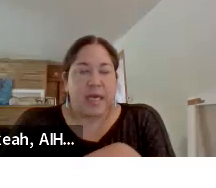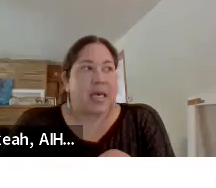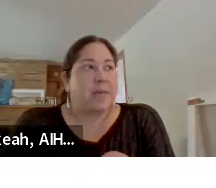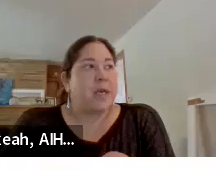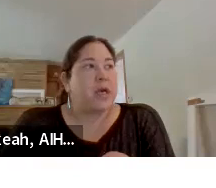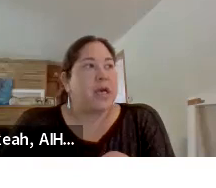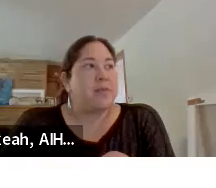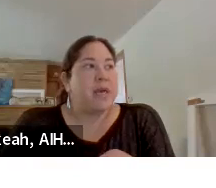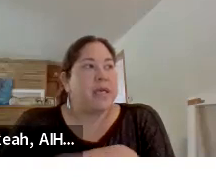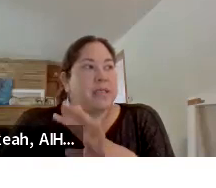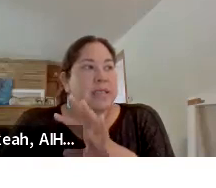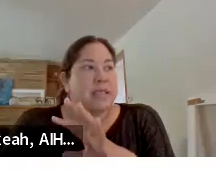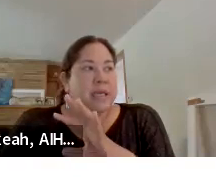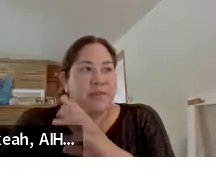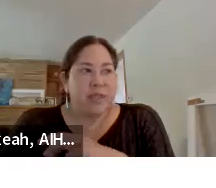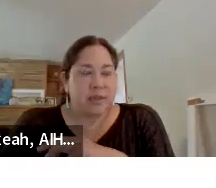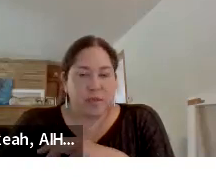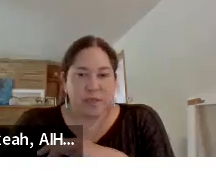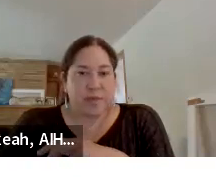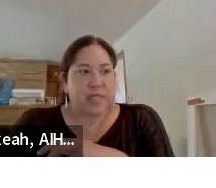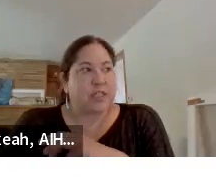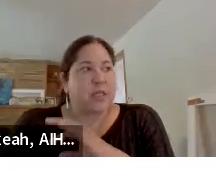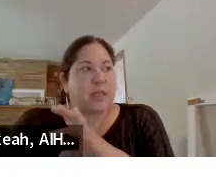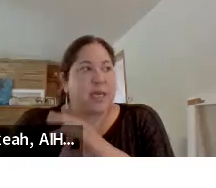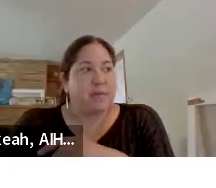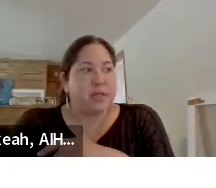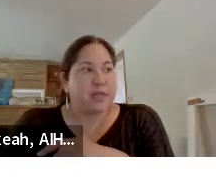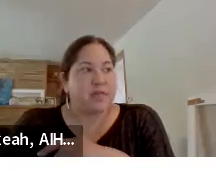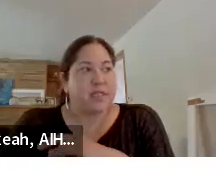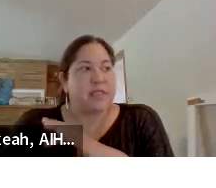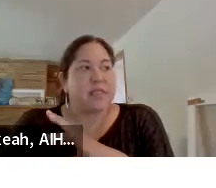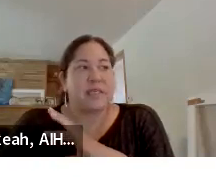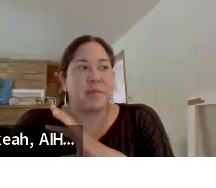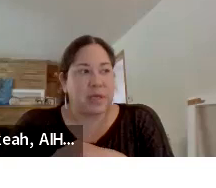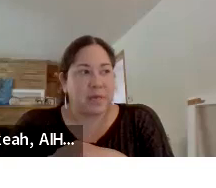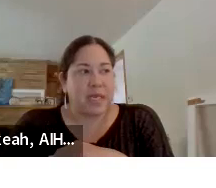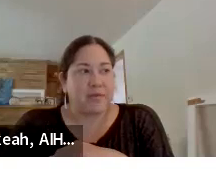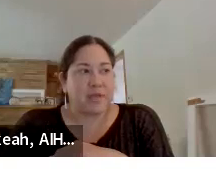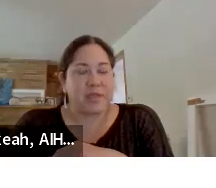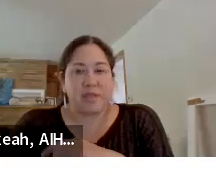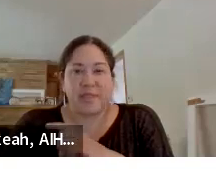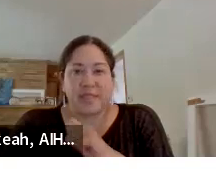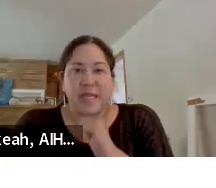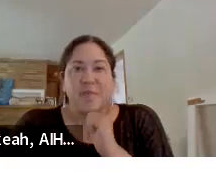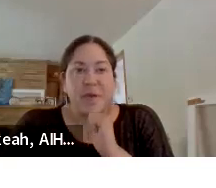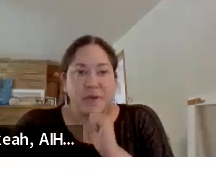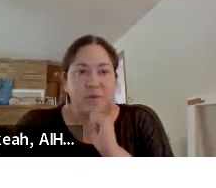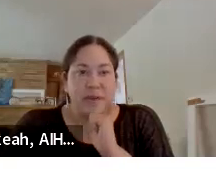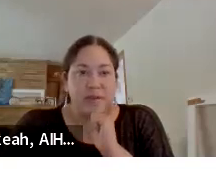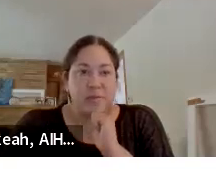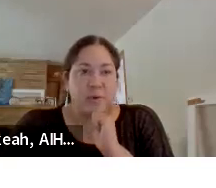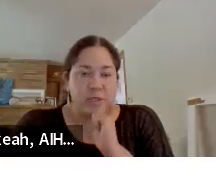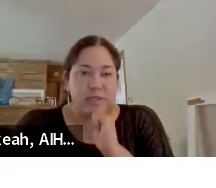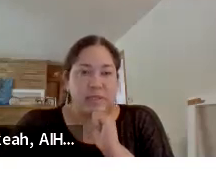itself amends the involuntary treatment section, the behavioral health services, the community behavioral health services, and the